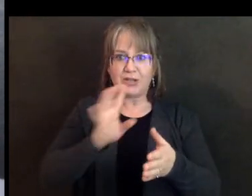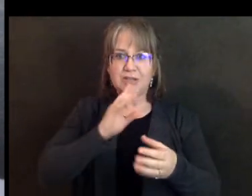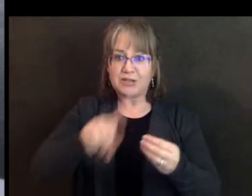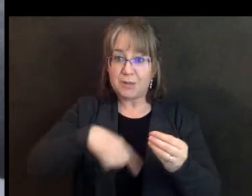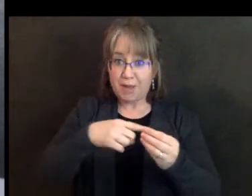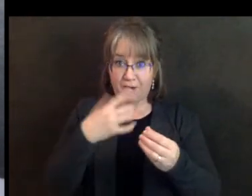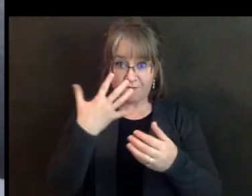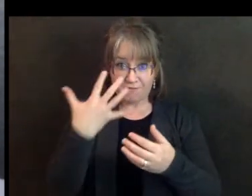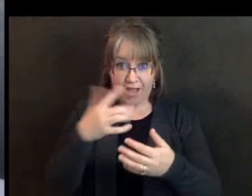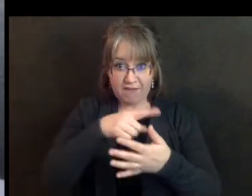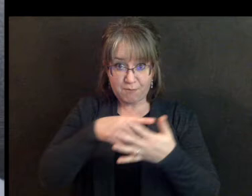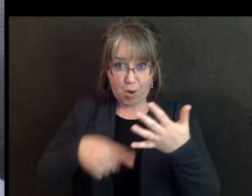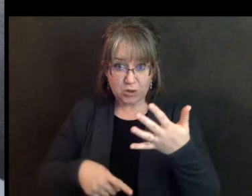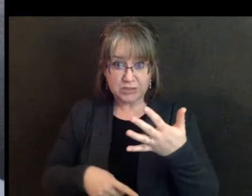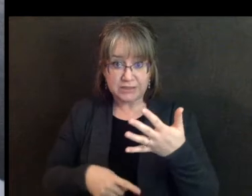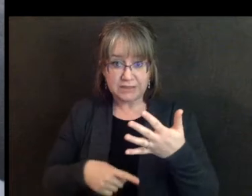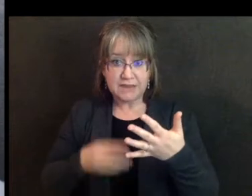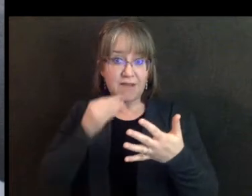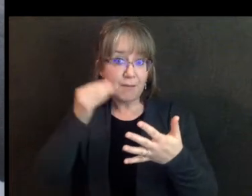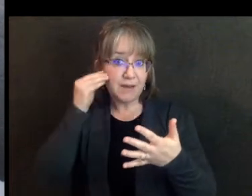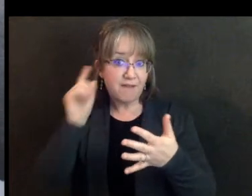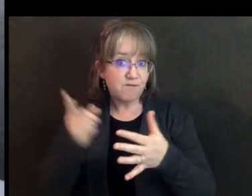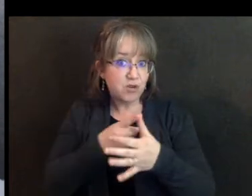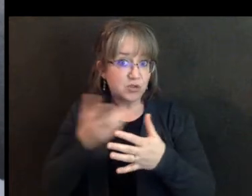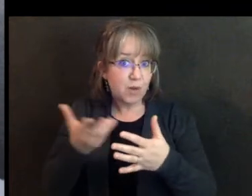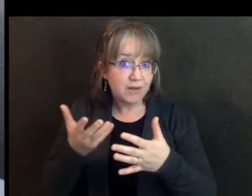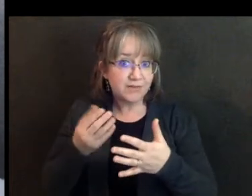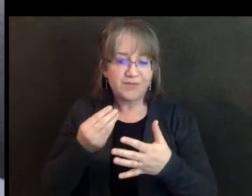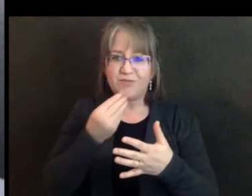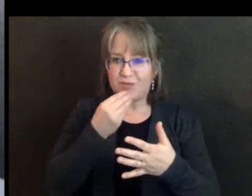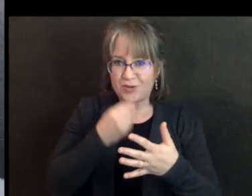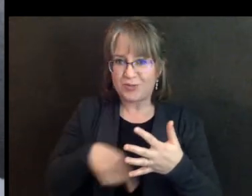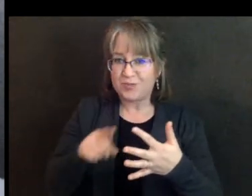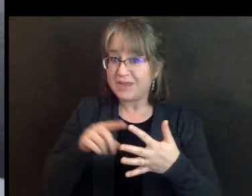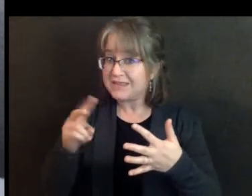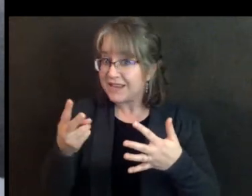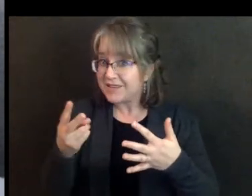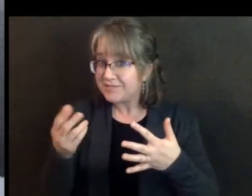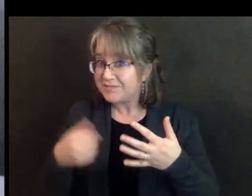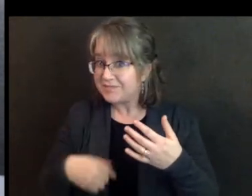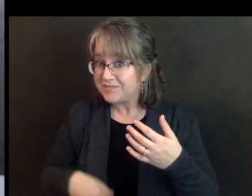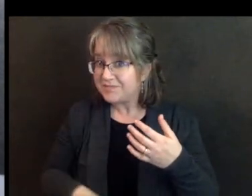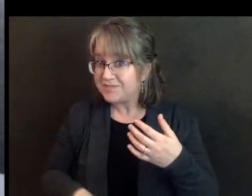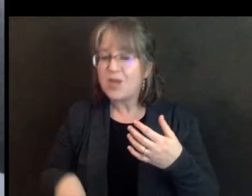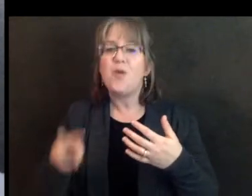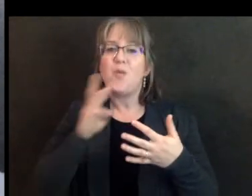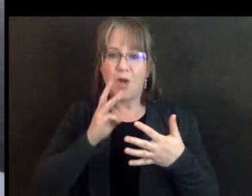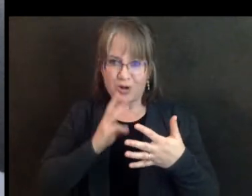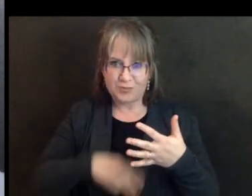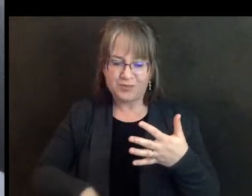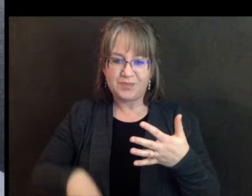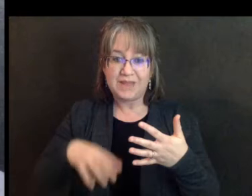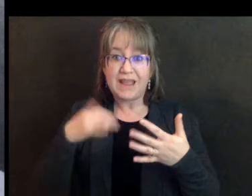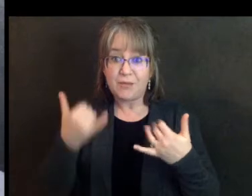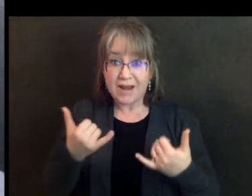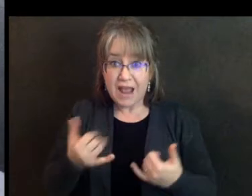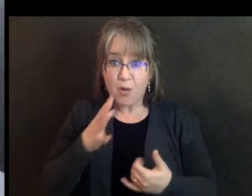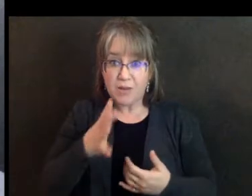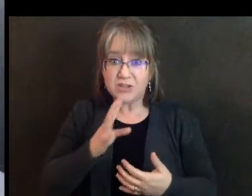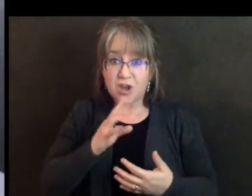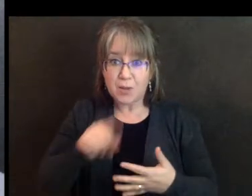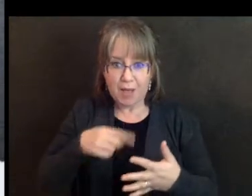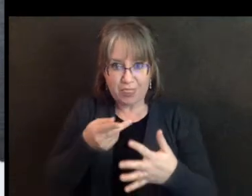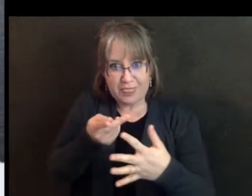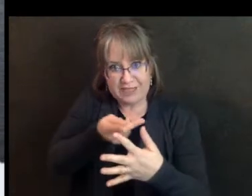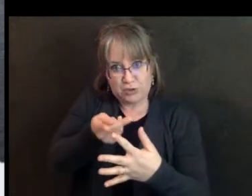first one was food. Second one was water. And so we're going to cover those 2 while we're here